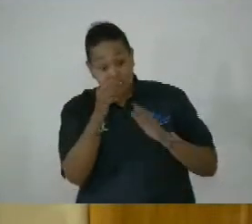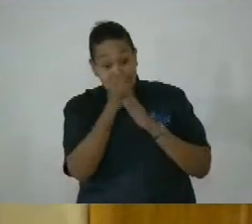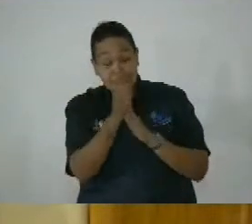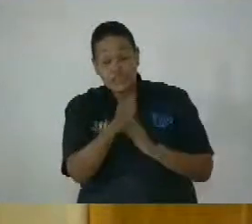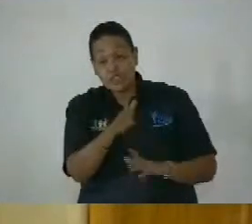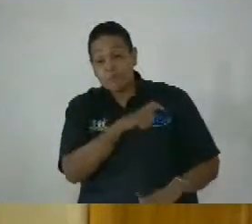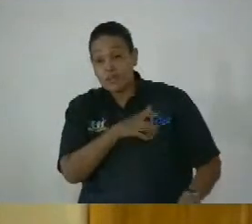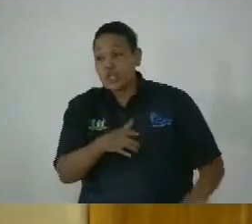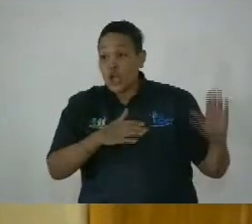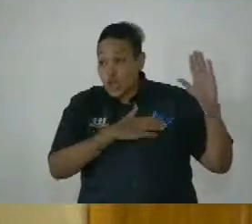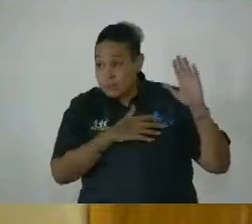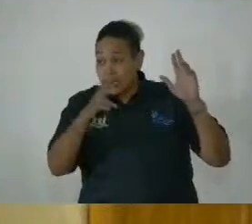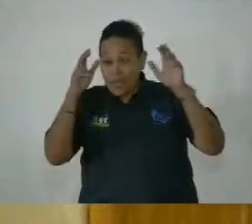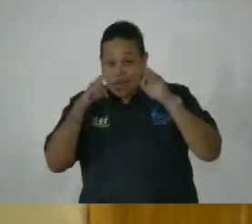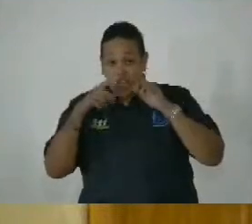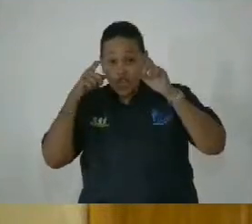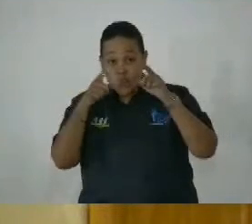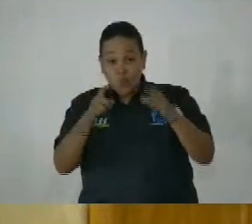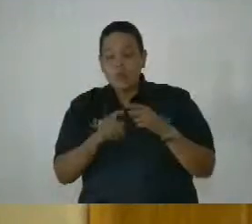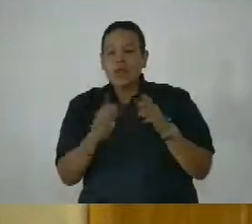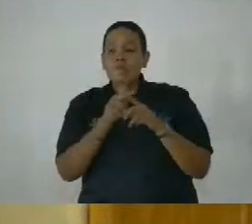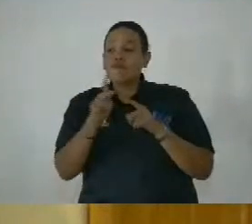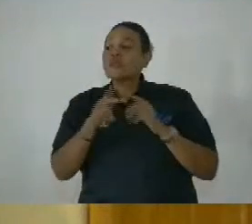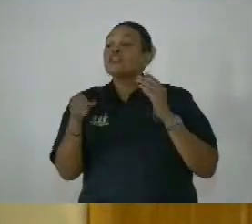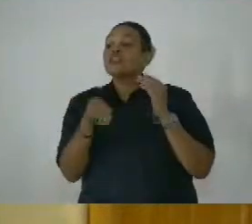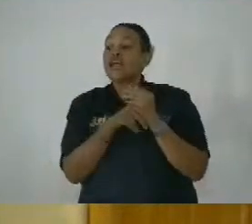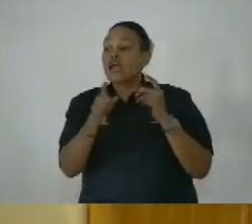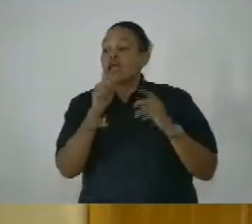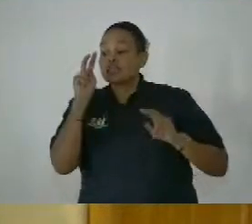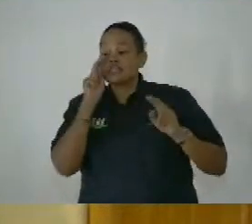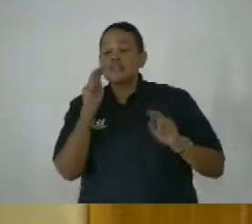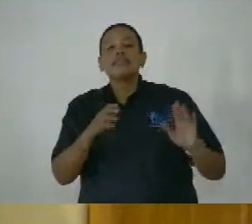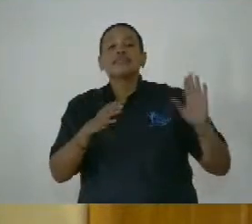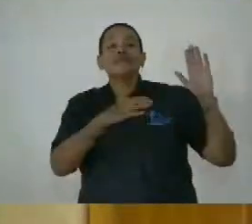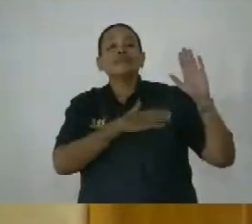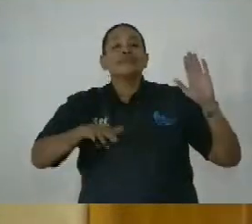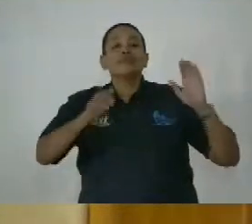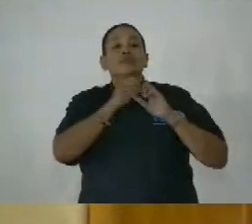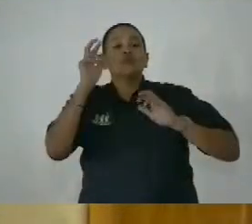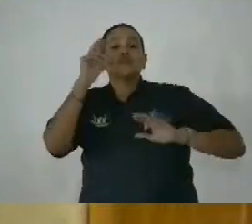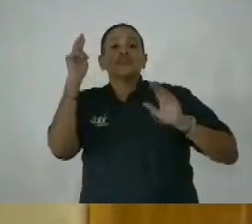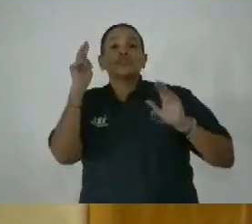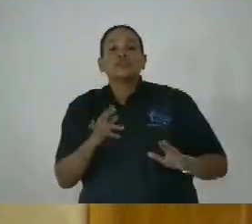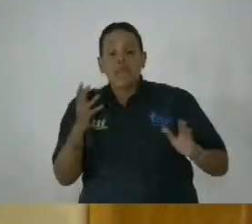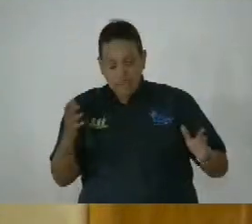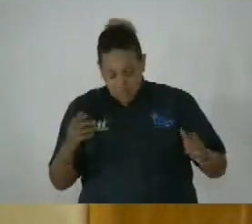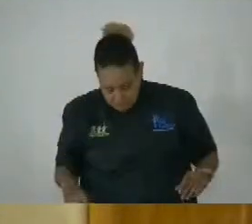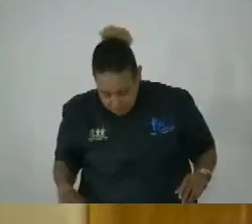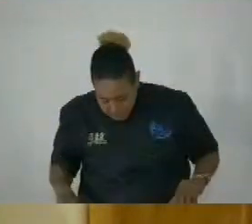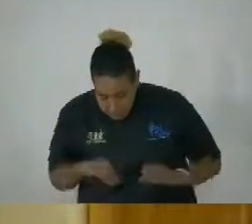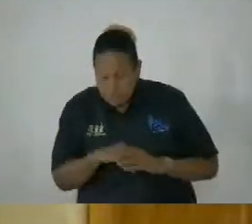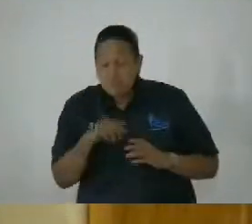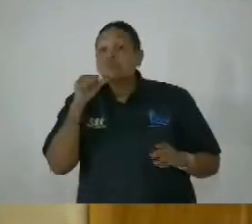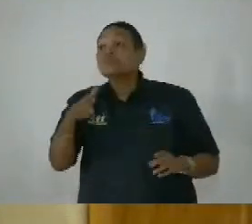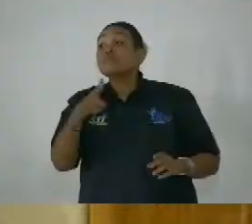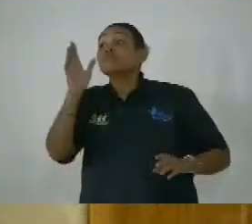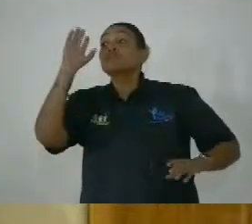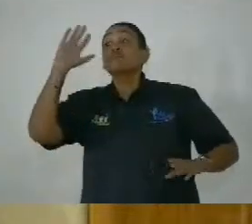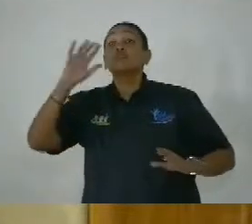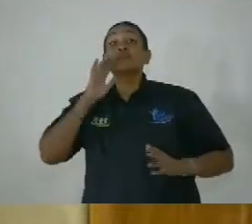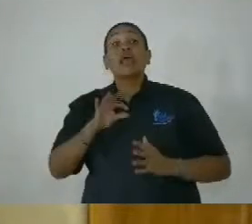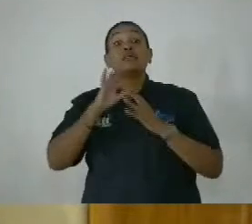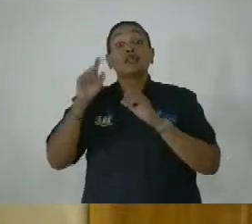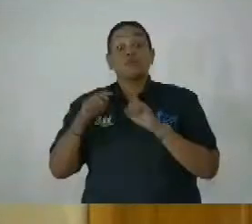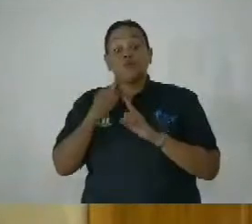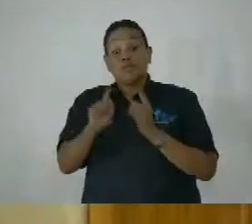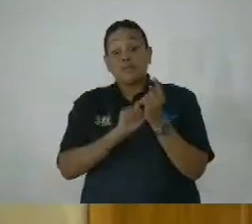force is committed to a professional force that treats its citizens with respect. It will be the exception when you